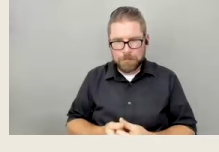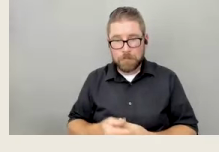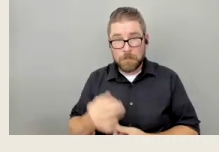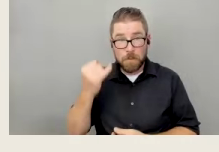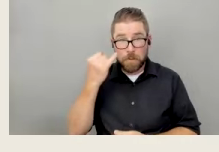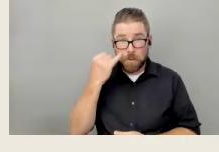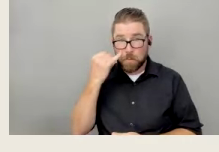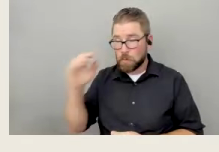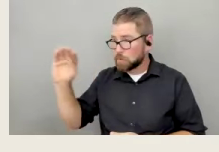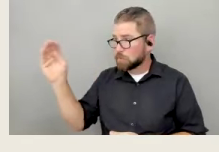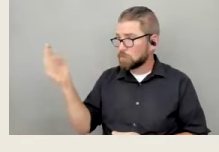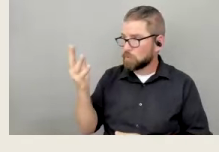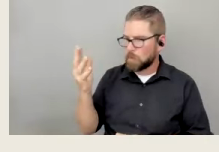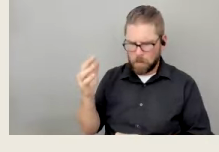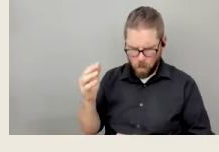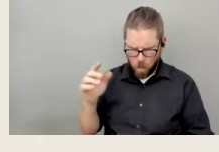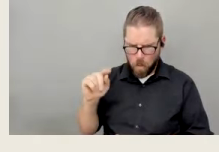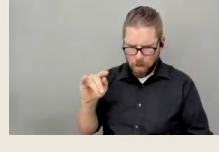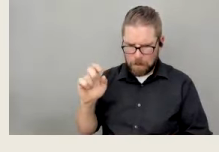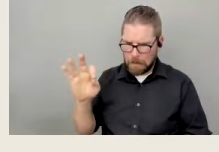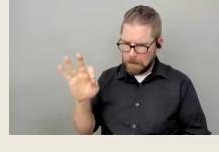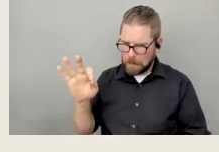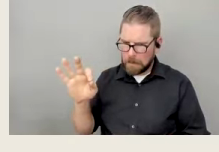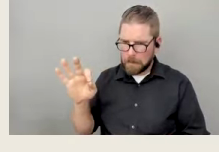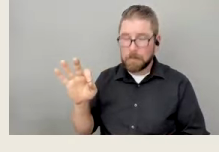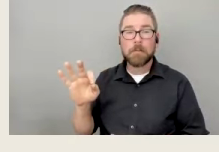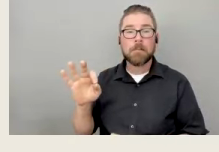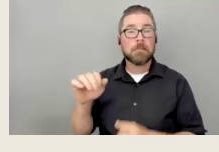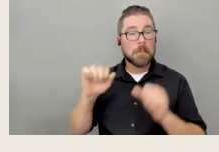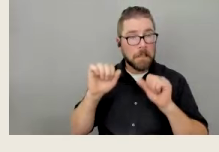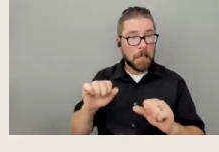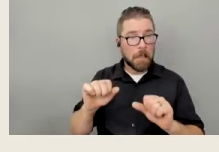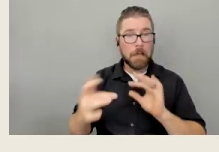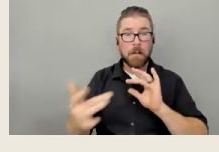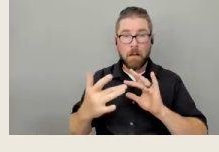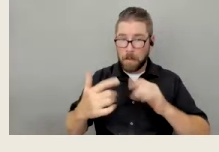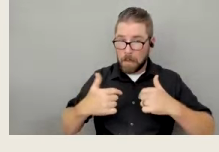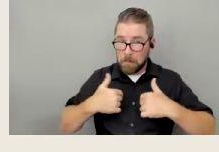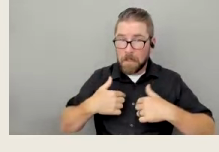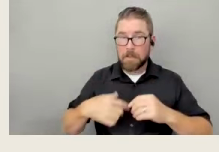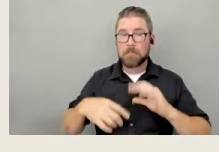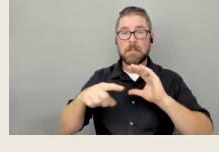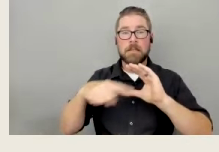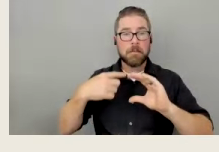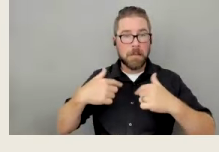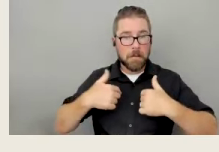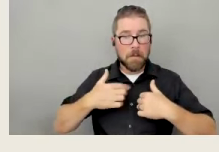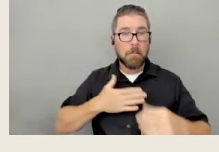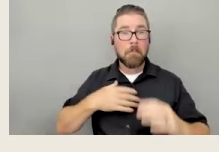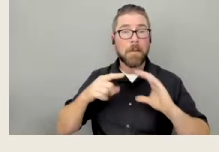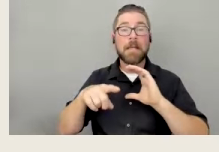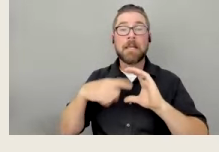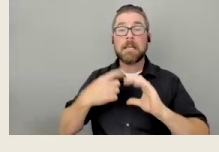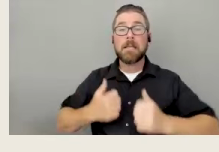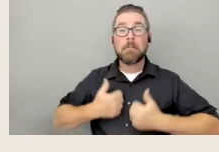incident, then you can, again, contact me directly. You can email me. My email is also